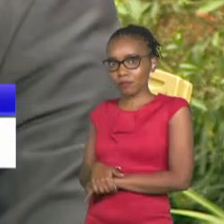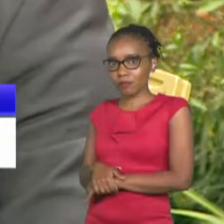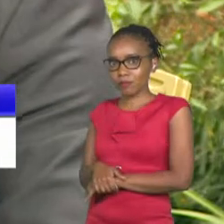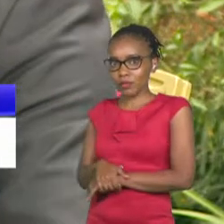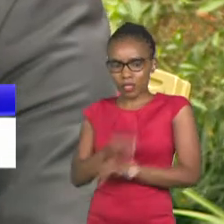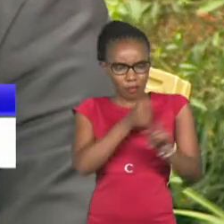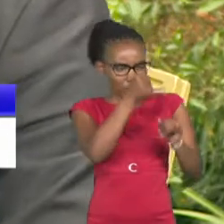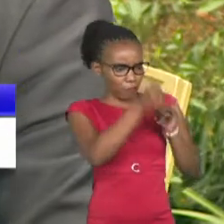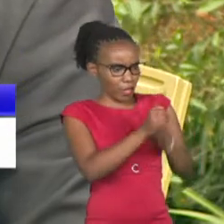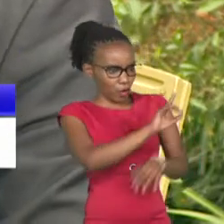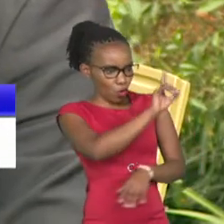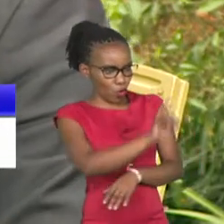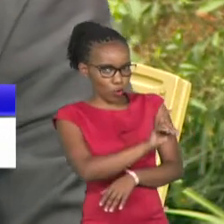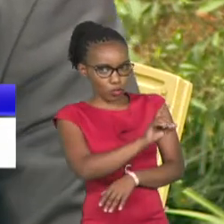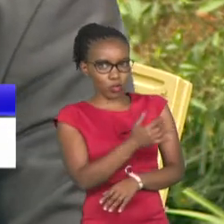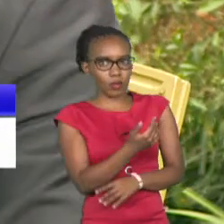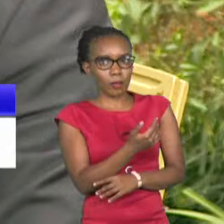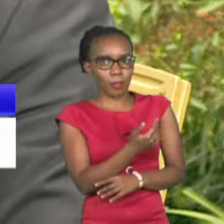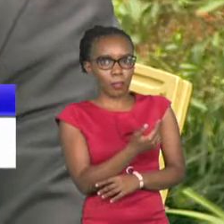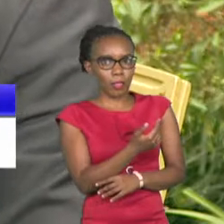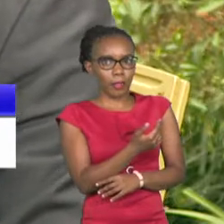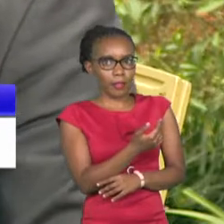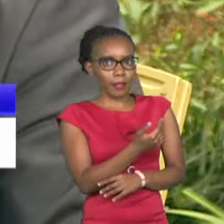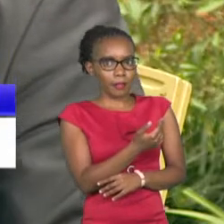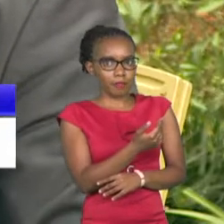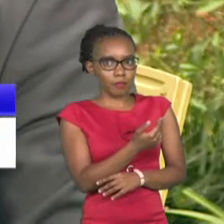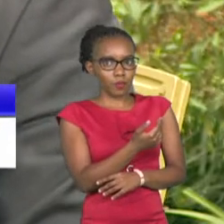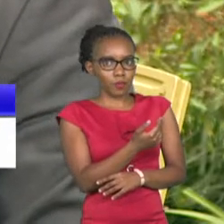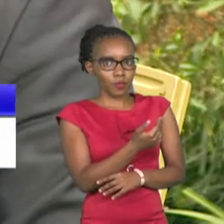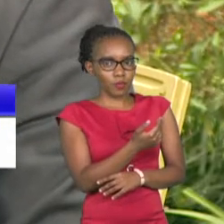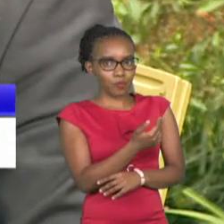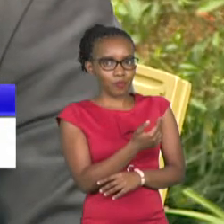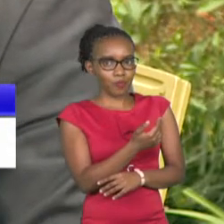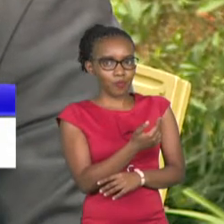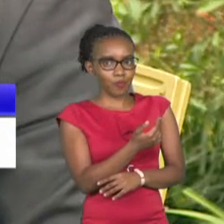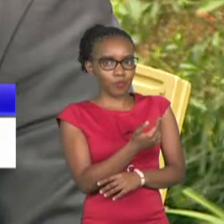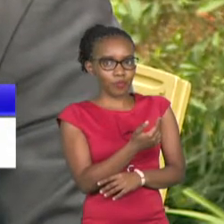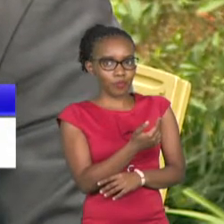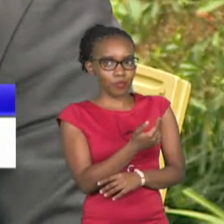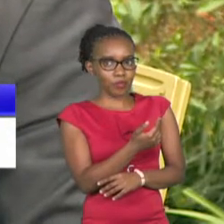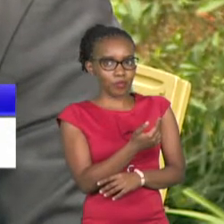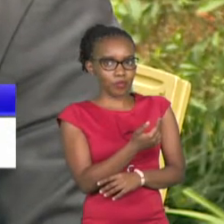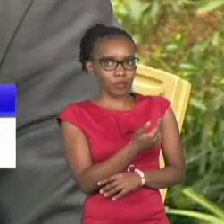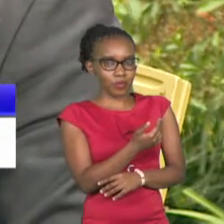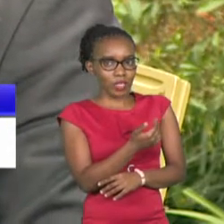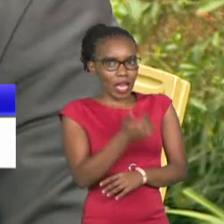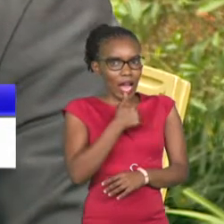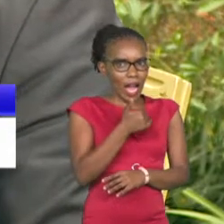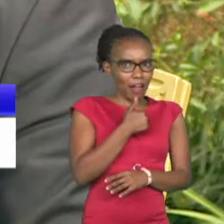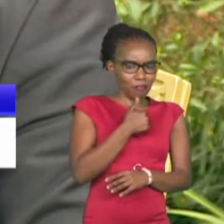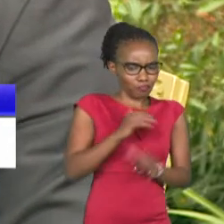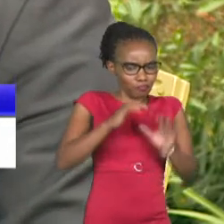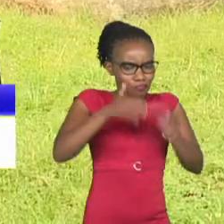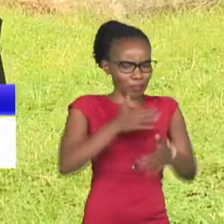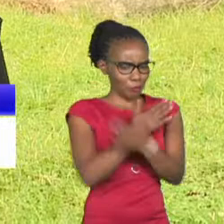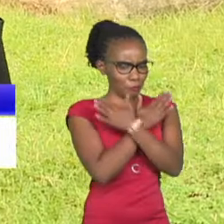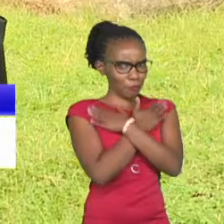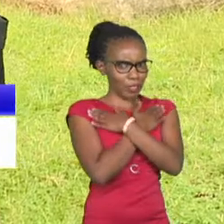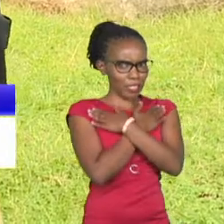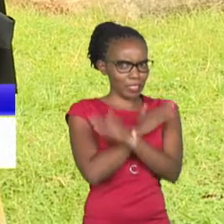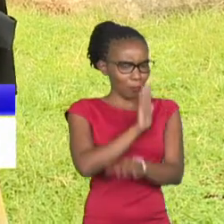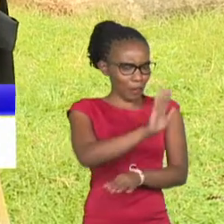Final question. Mm. This one is, of course, off the hook. Do you have a boys' club